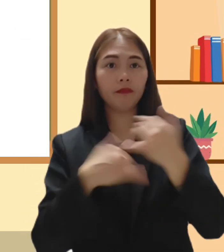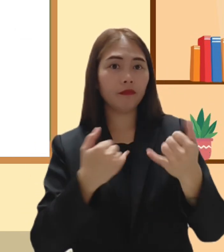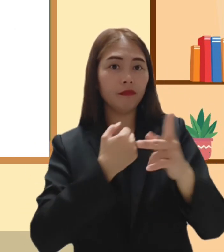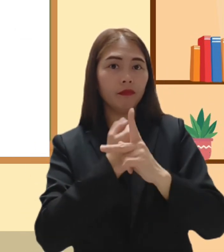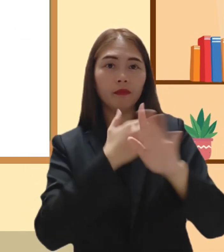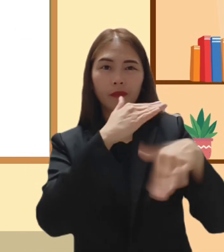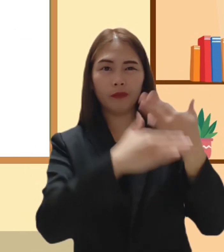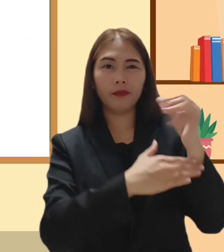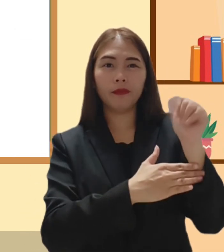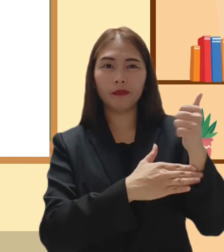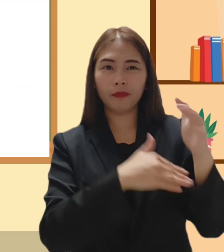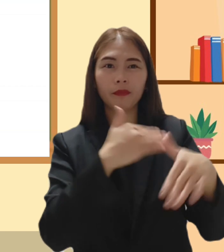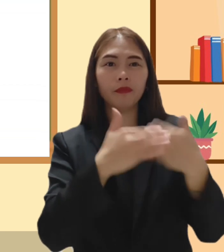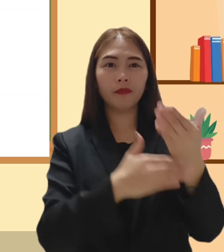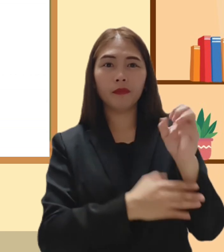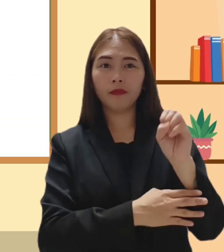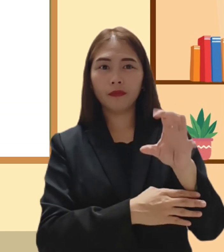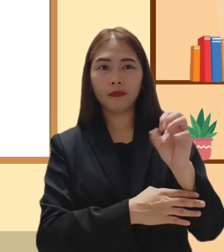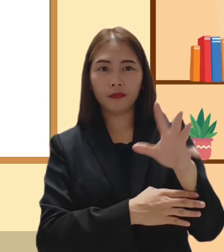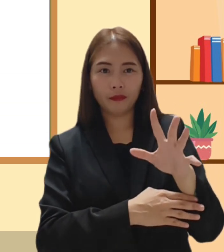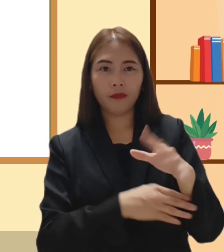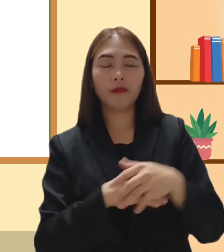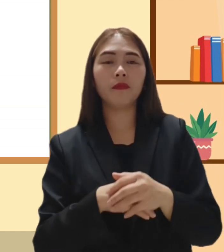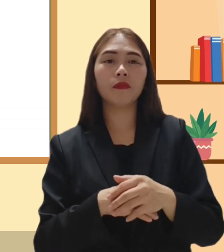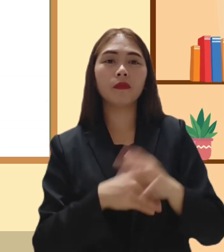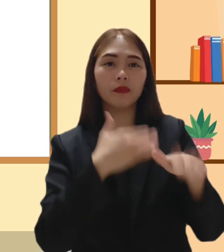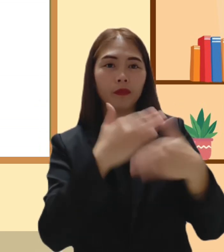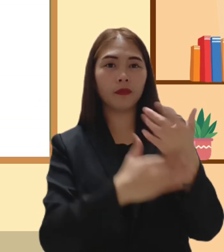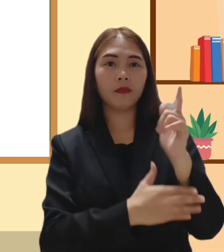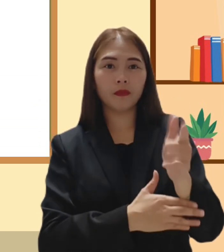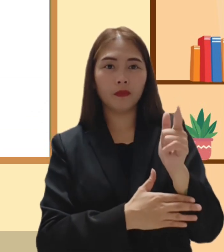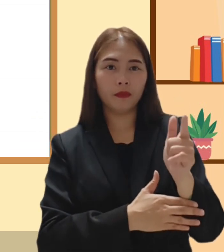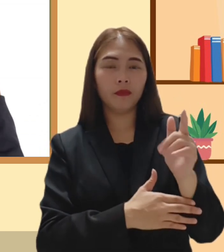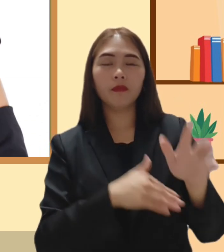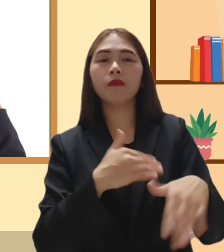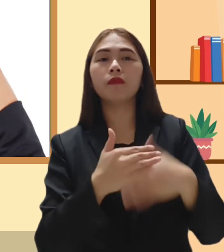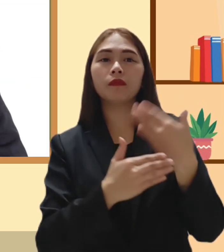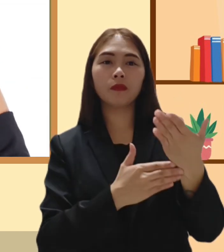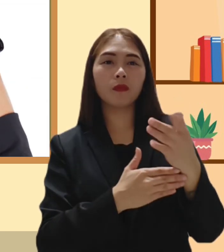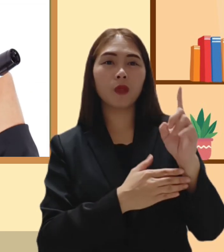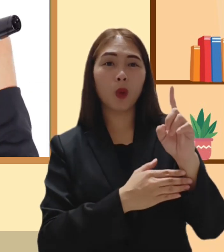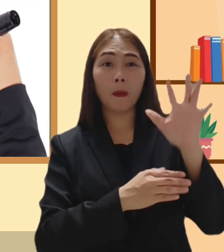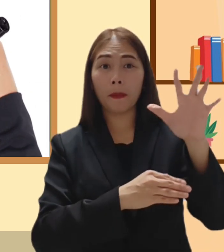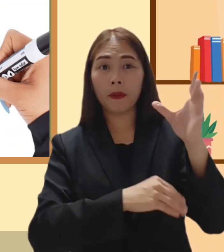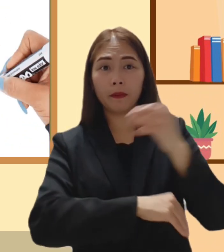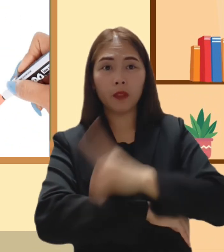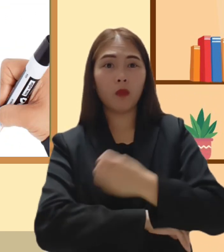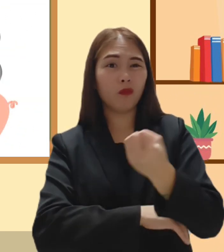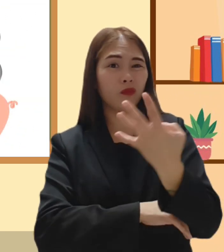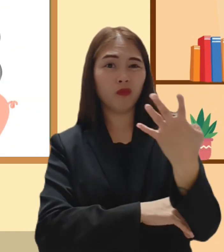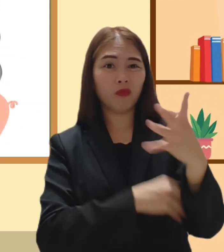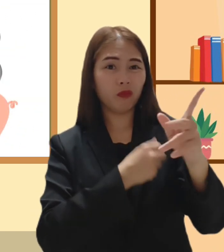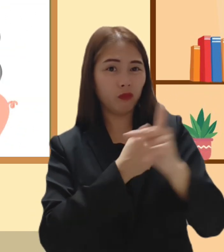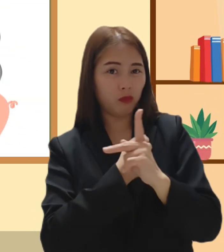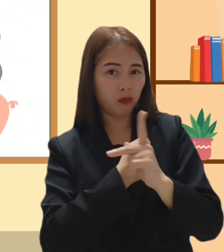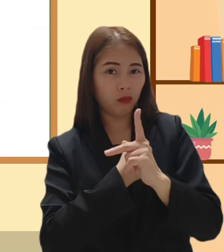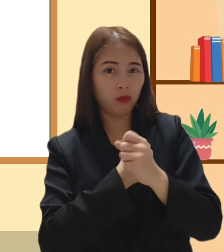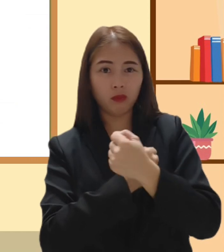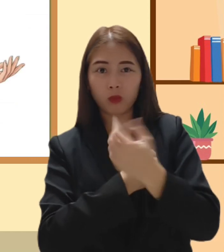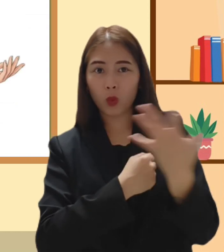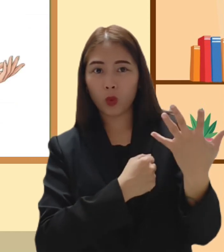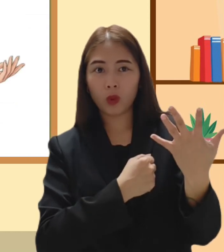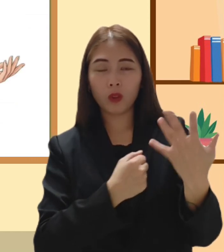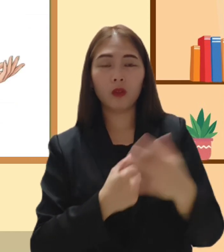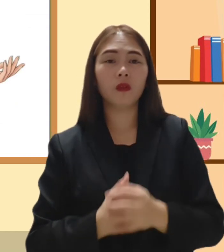pesos today, then 10 pesos tomorrow, 15 pesos the next day, 20 pesos on the next, by the 5th day, how much money